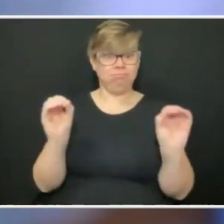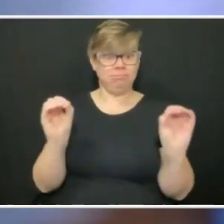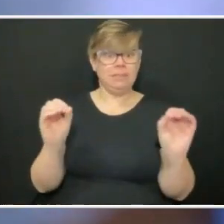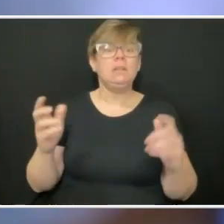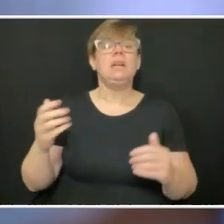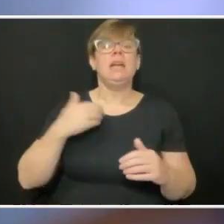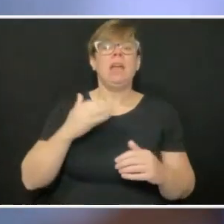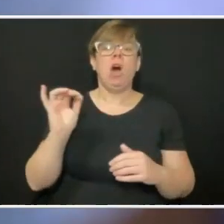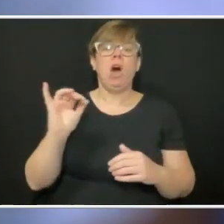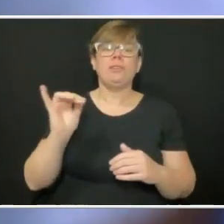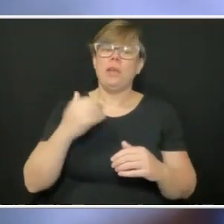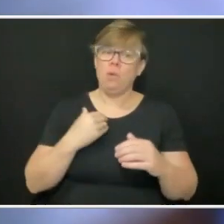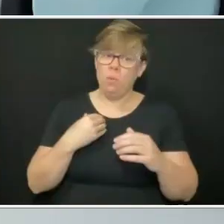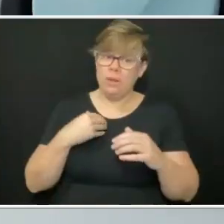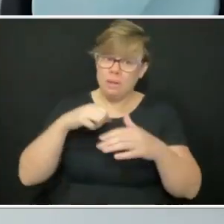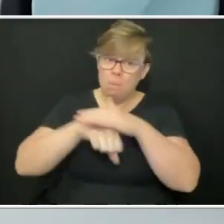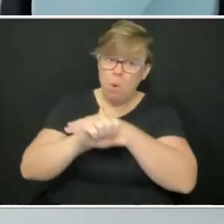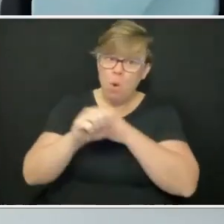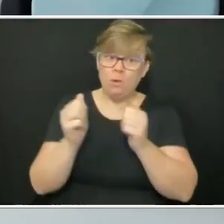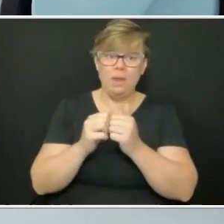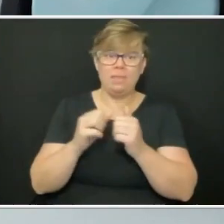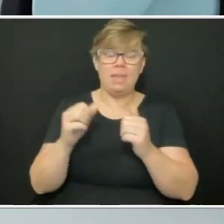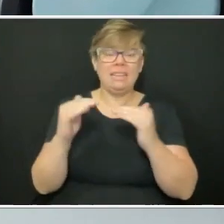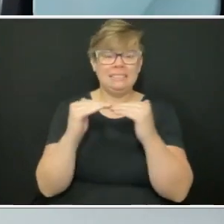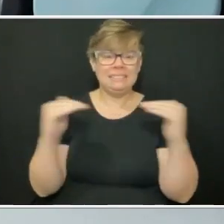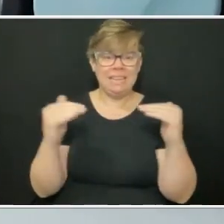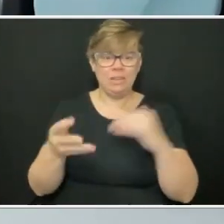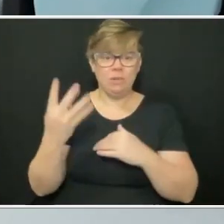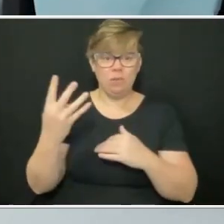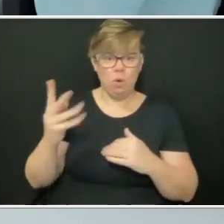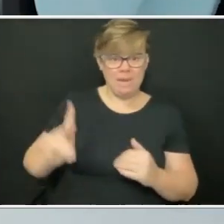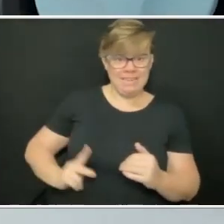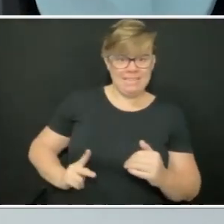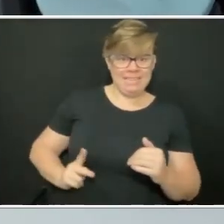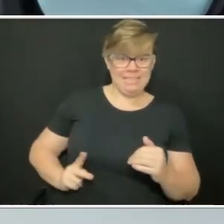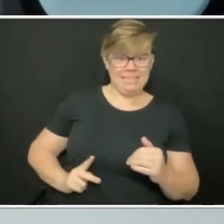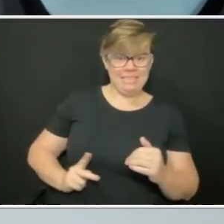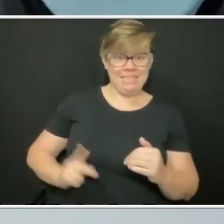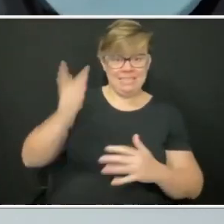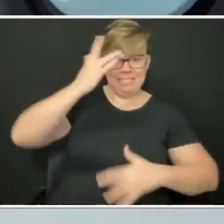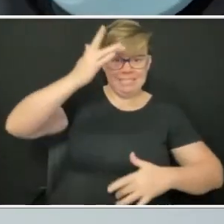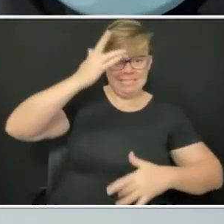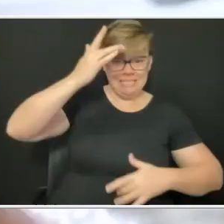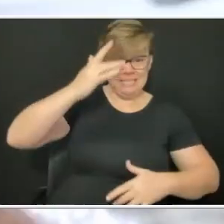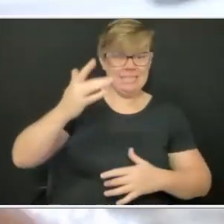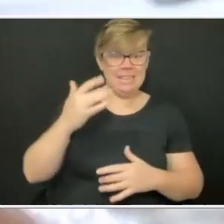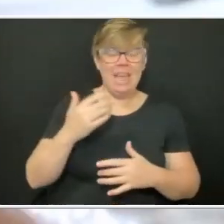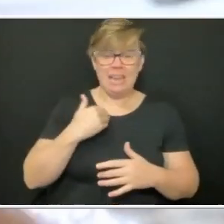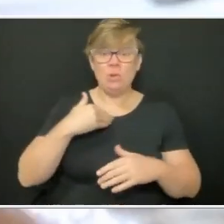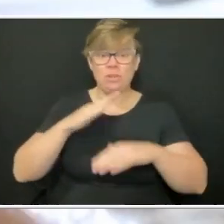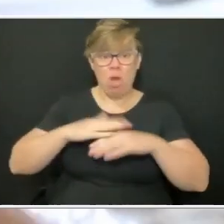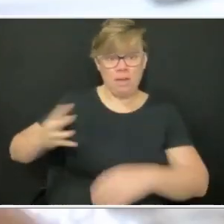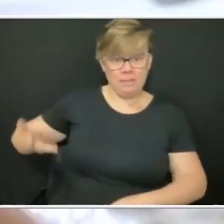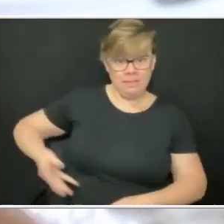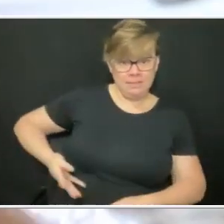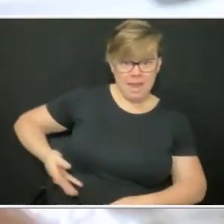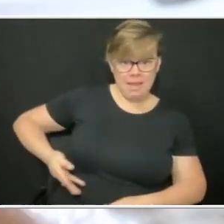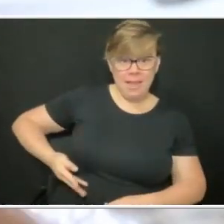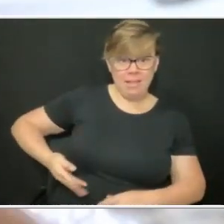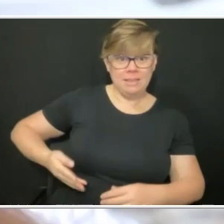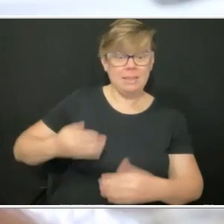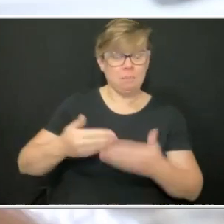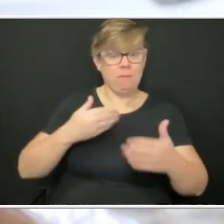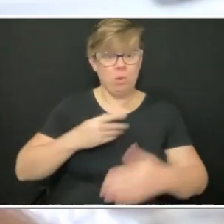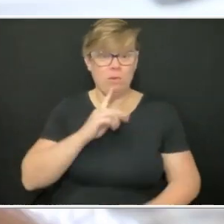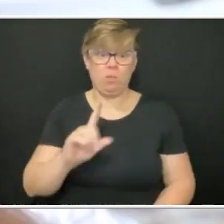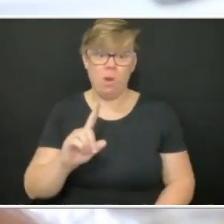stage 4 kidney disease. He was in kidney failure and on dialysis before he was even 1 year old. But 6 weeks ago, Jessica